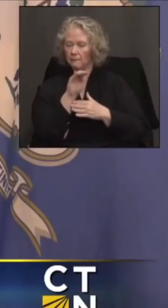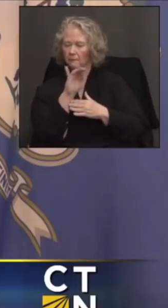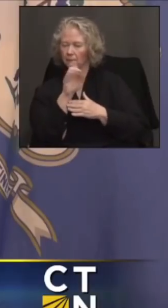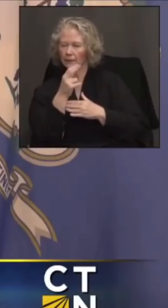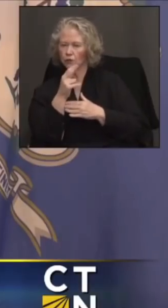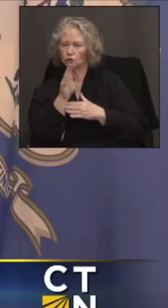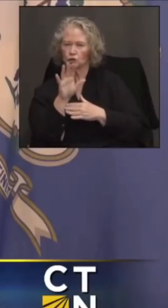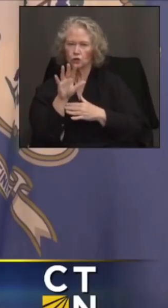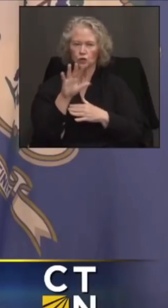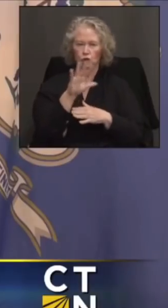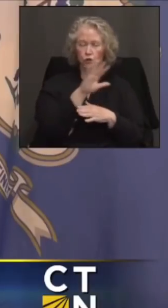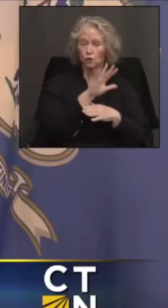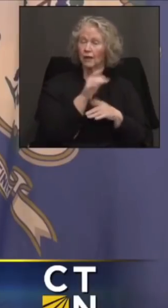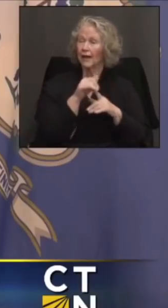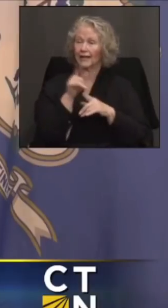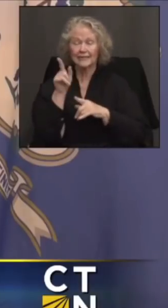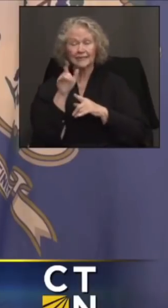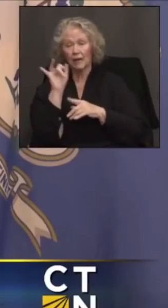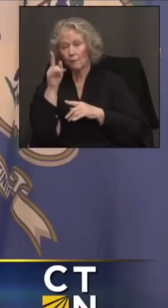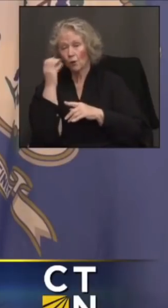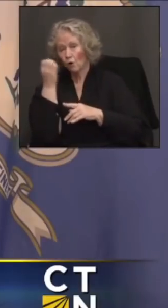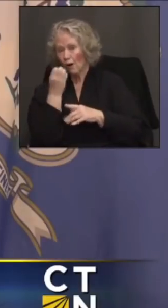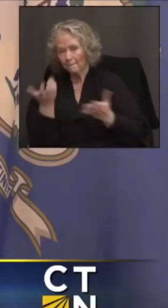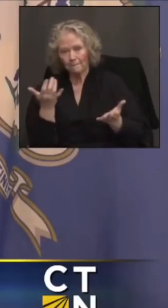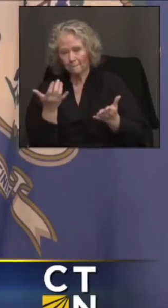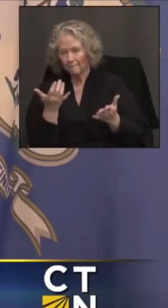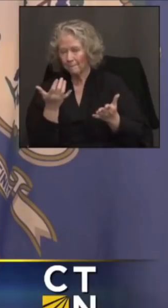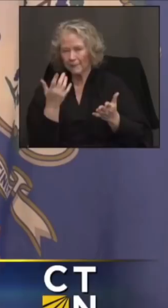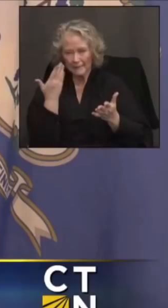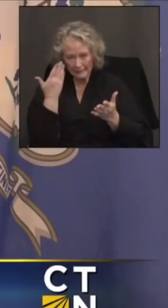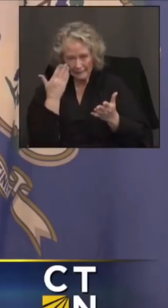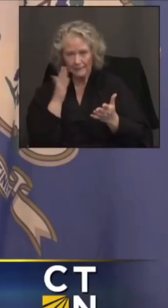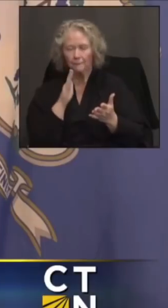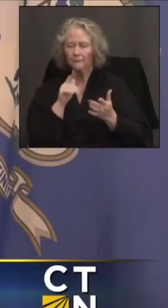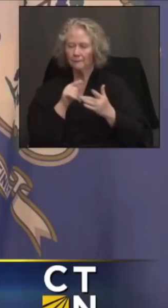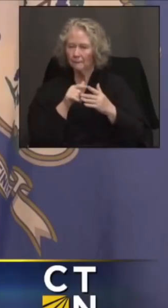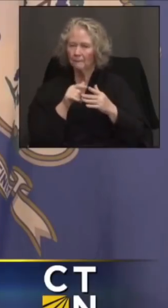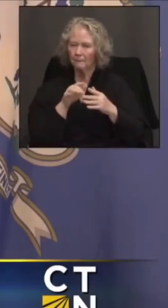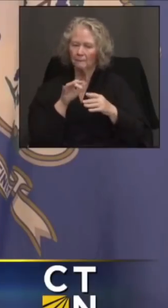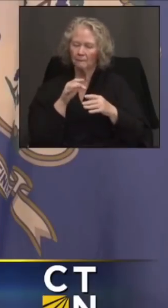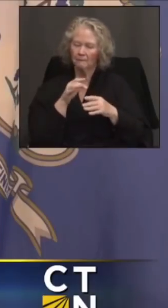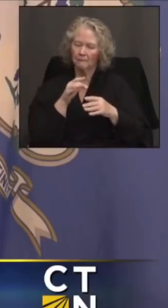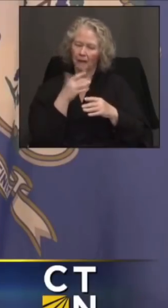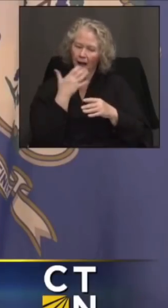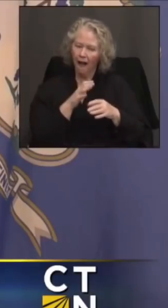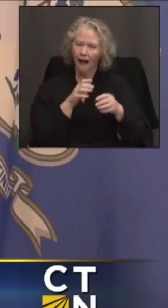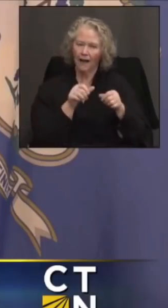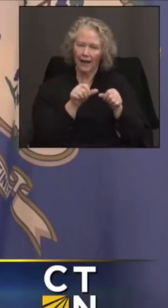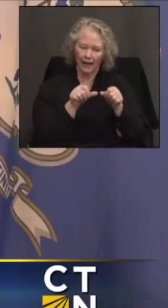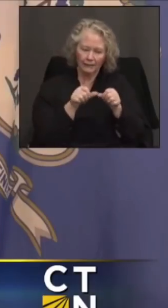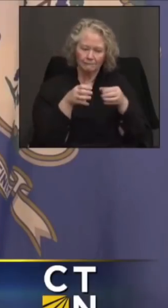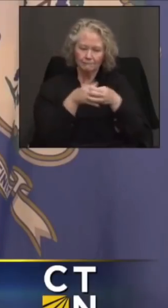bit going on in Europe, mainland Europe. So there are regional impacts to this.